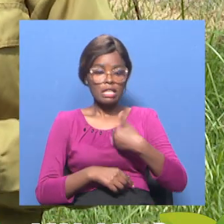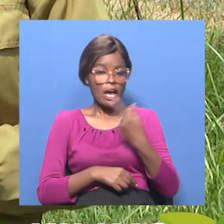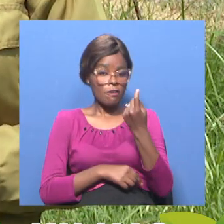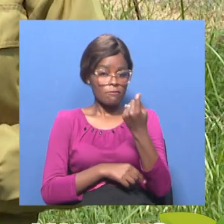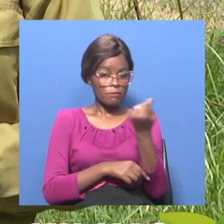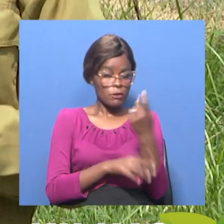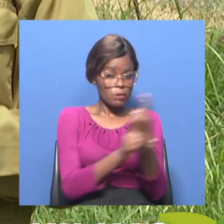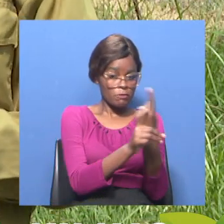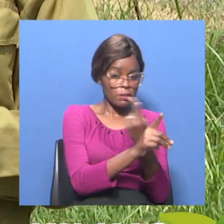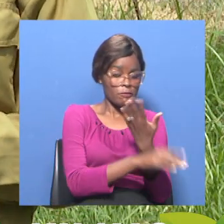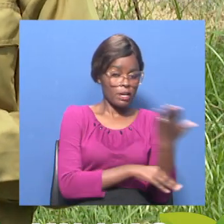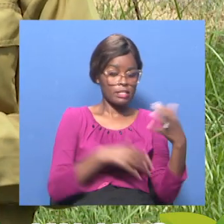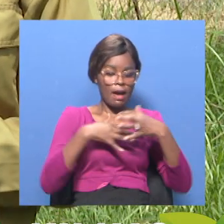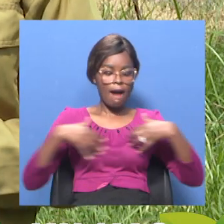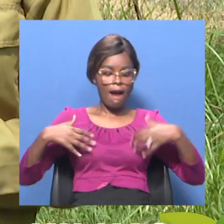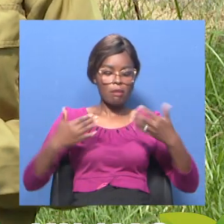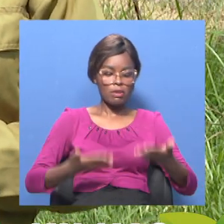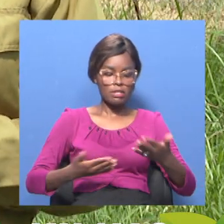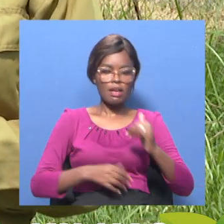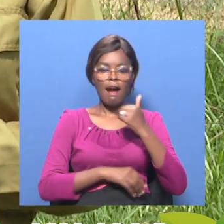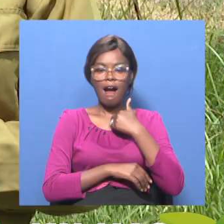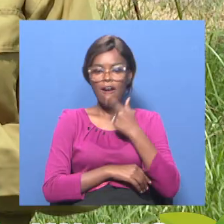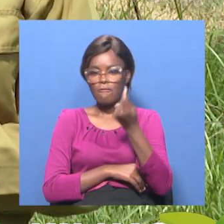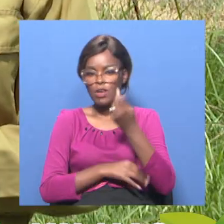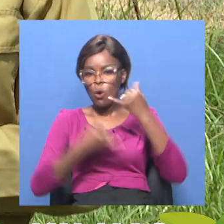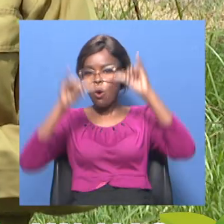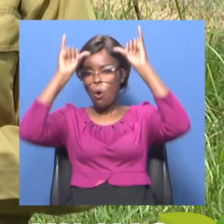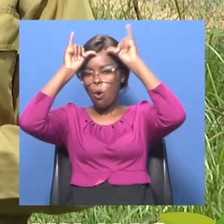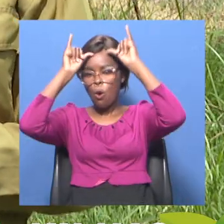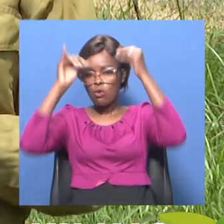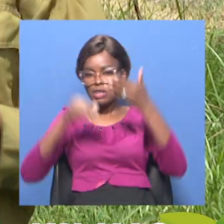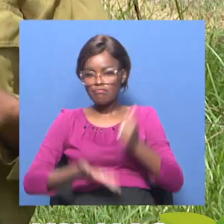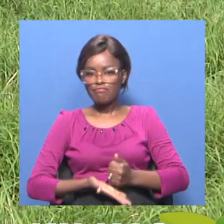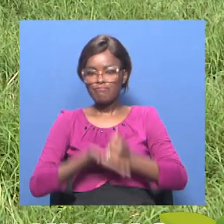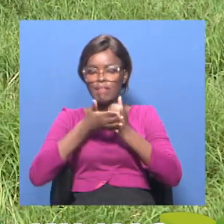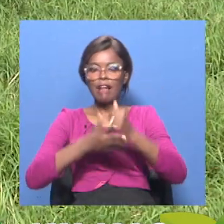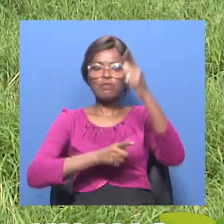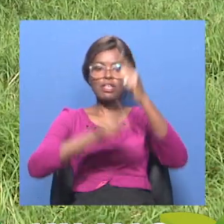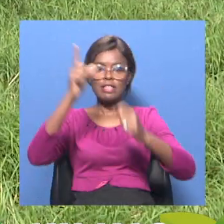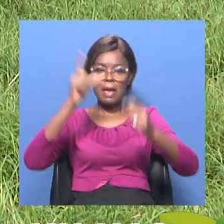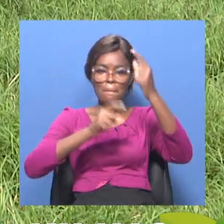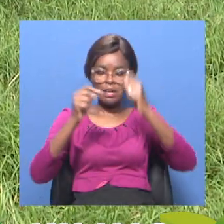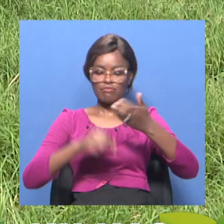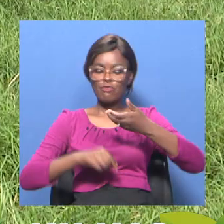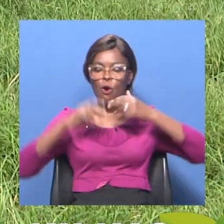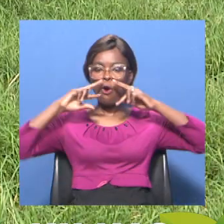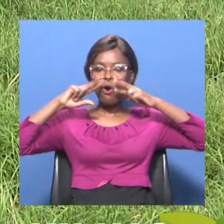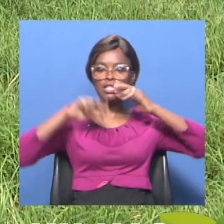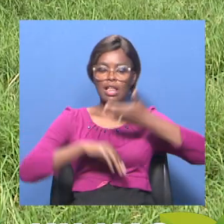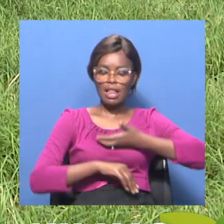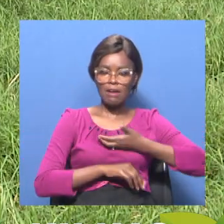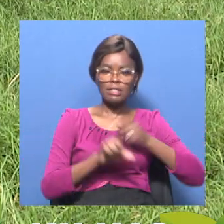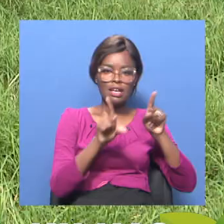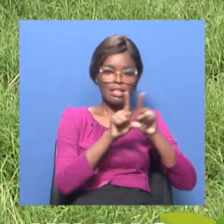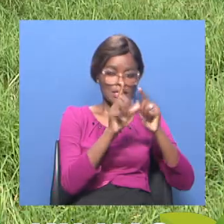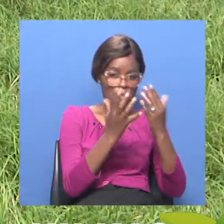more animals on farm. We have a few cows to keep up with the milk production for the farm. And